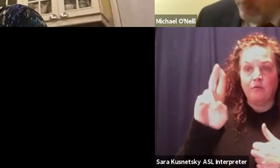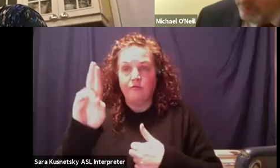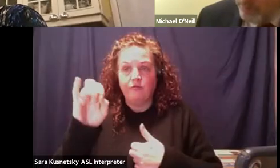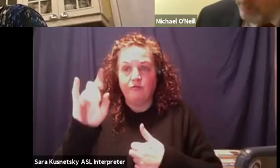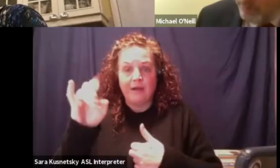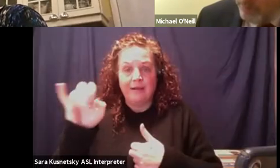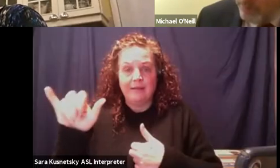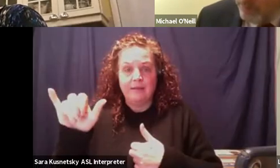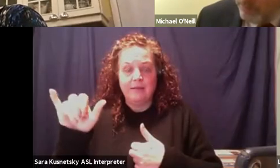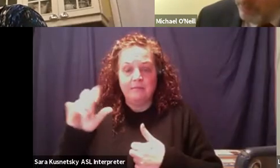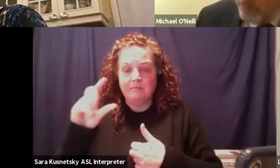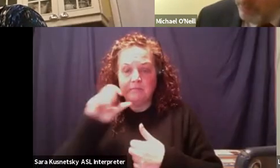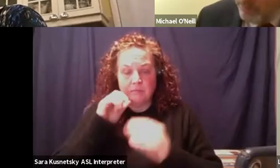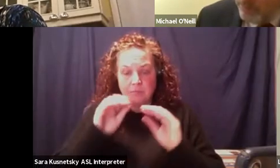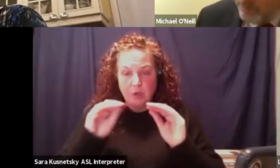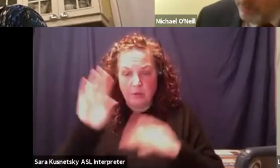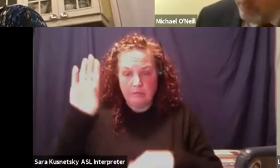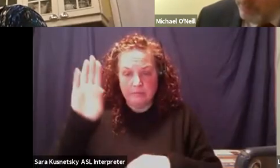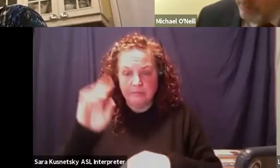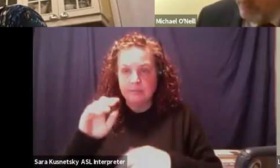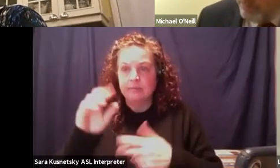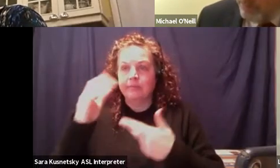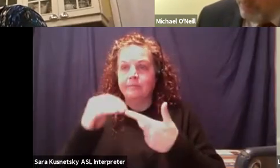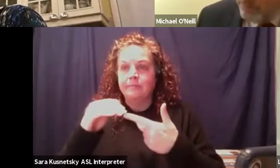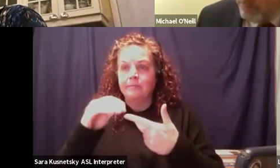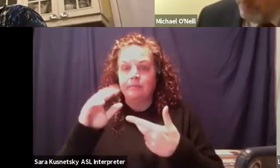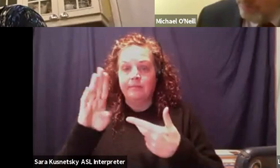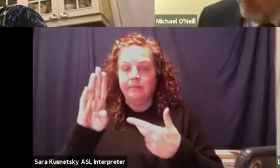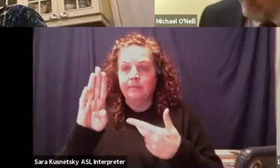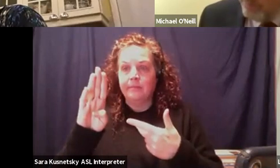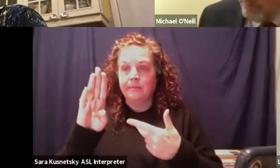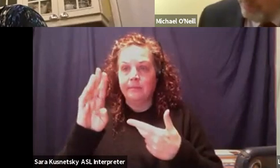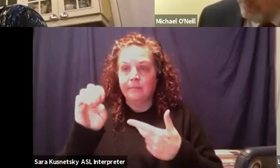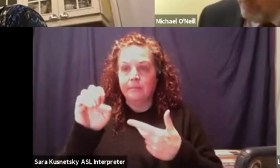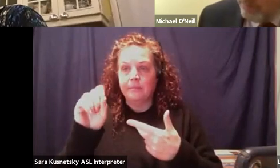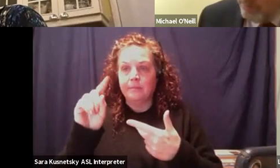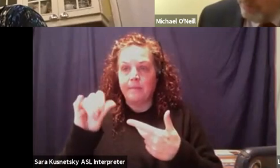Okay, I'm not seeing Nicole. Betsy Bowman?